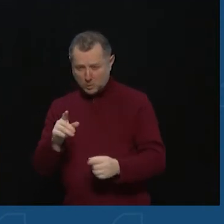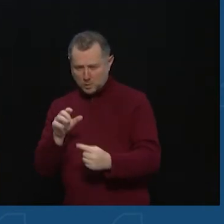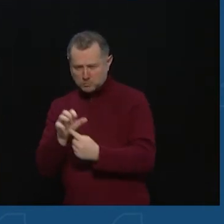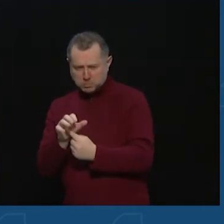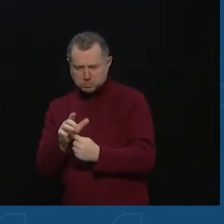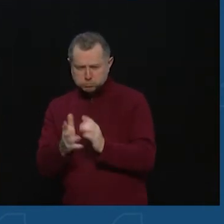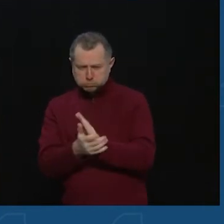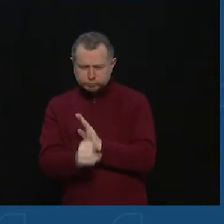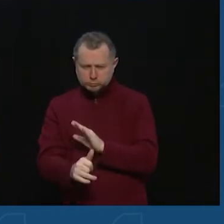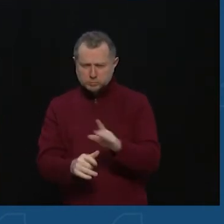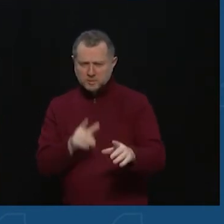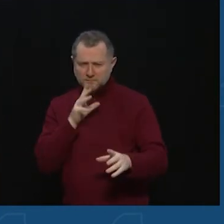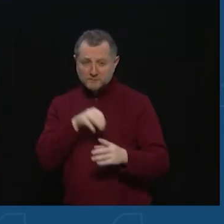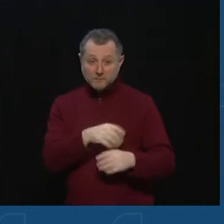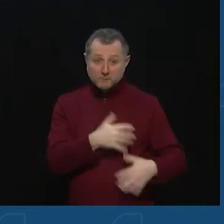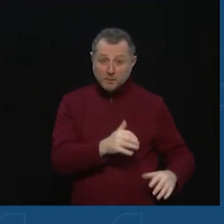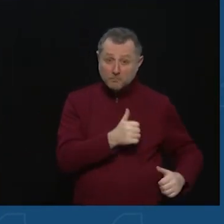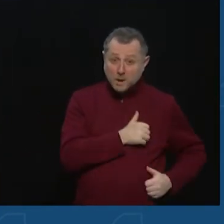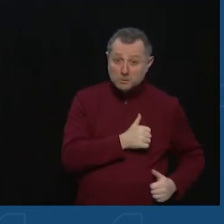Some senses this will be equally challenging.